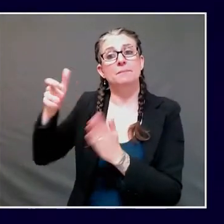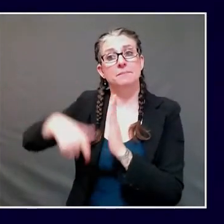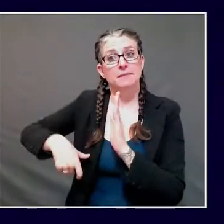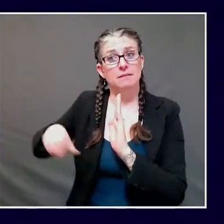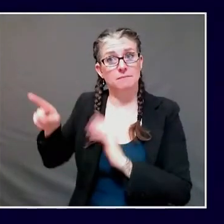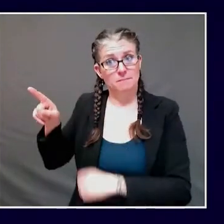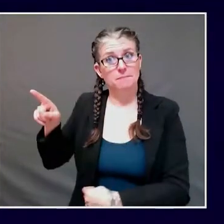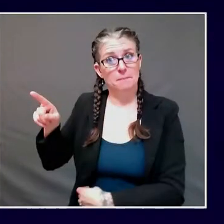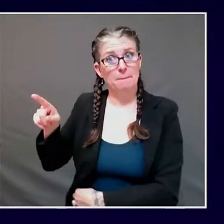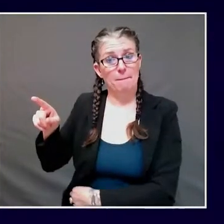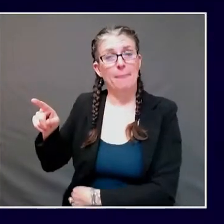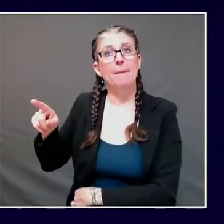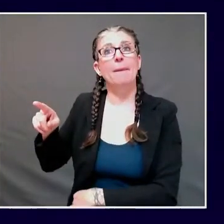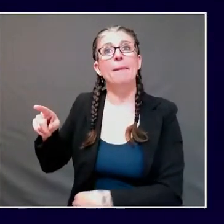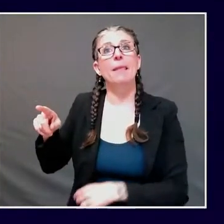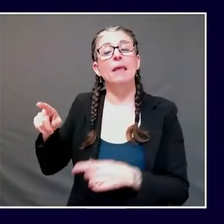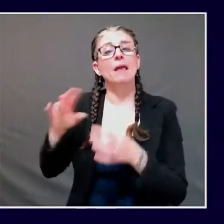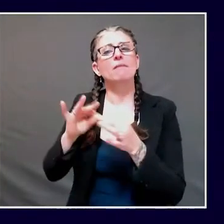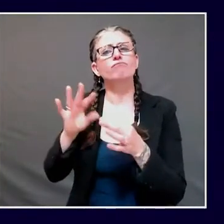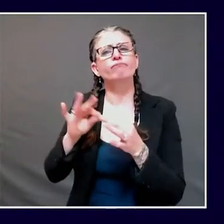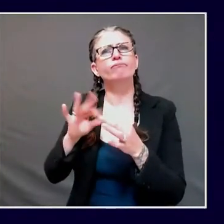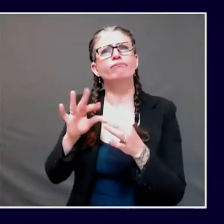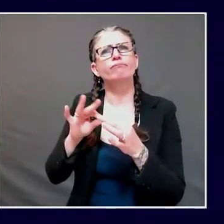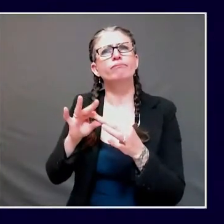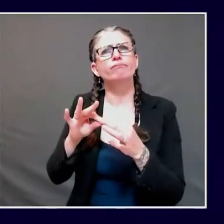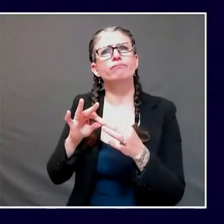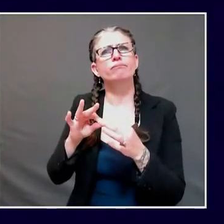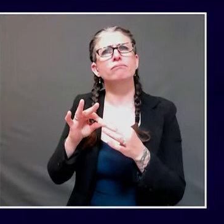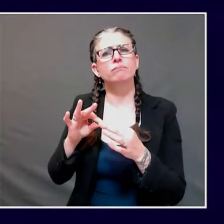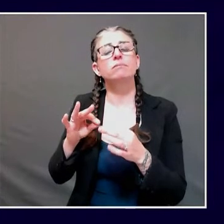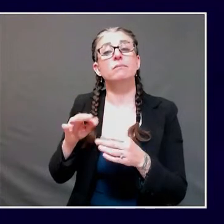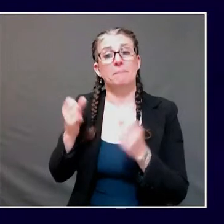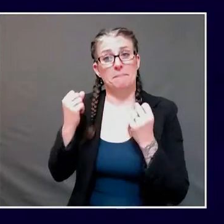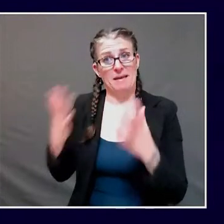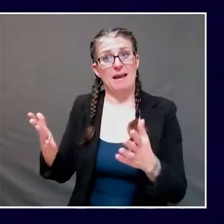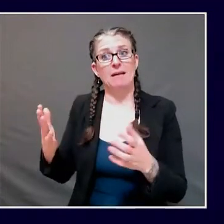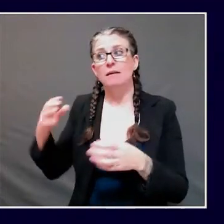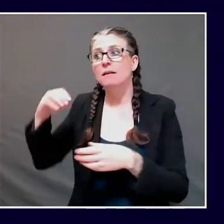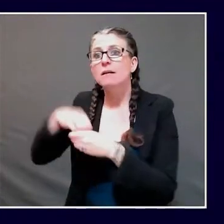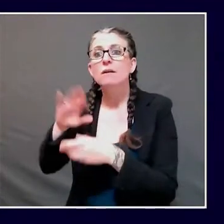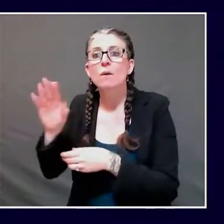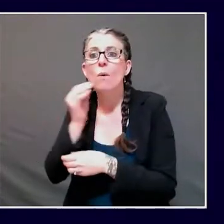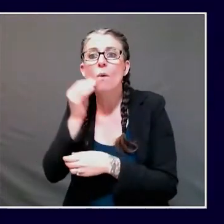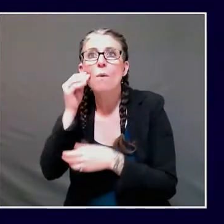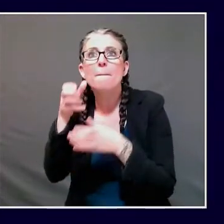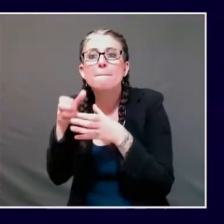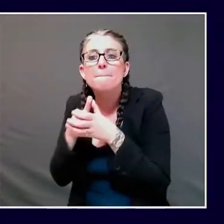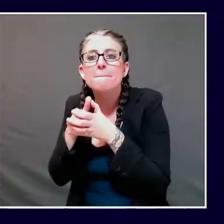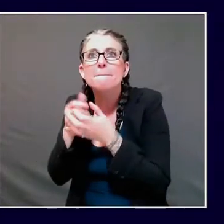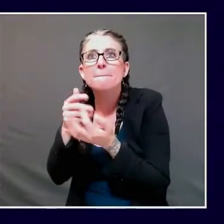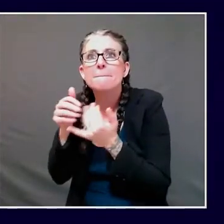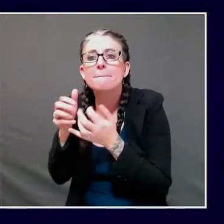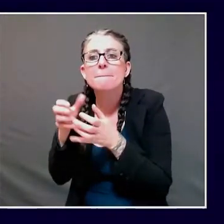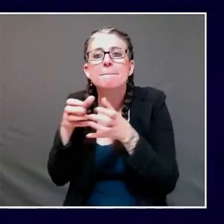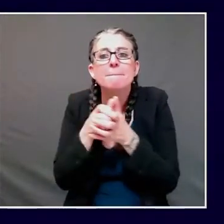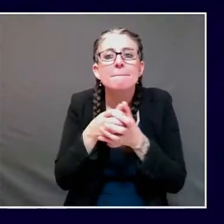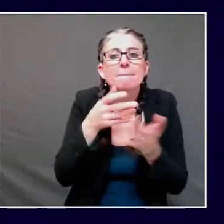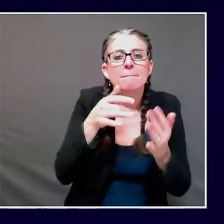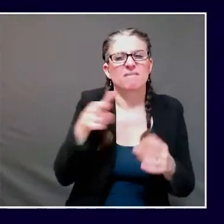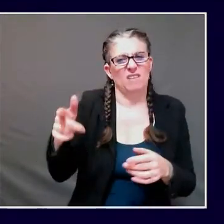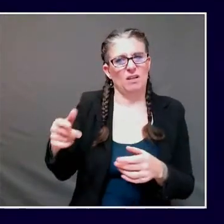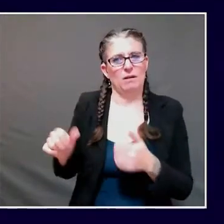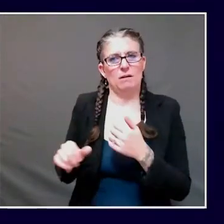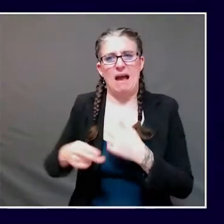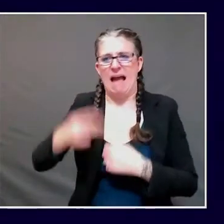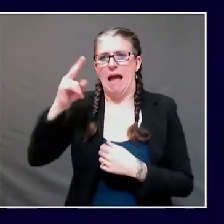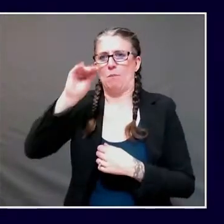might not be the source of the virus. And the article cited various places like long-term care facilities and restaurants that might